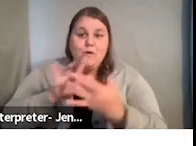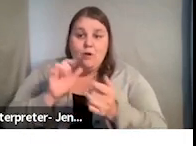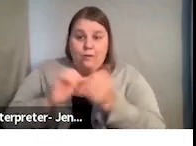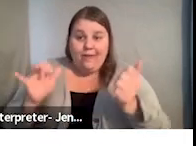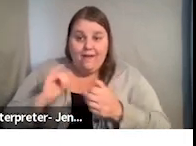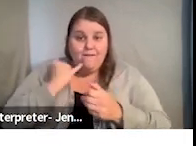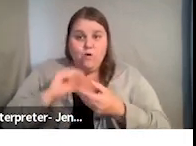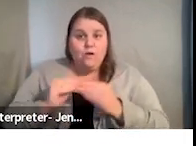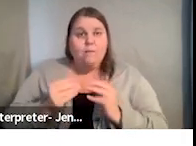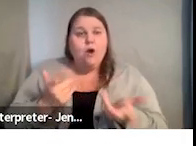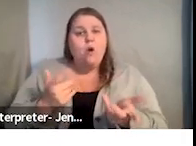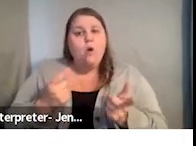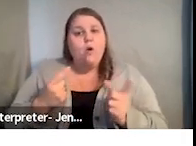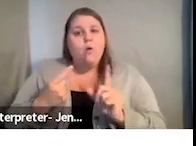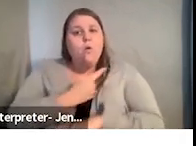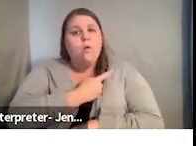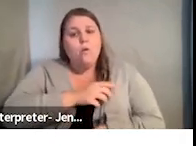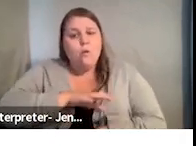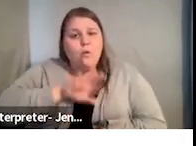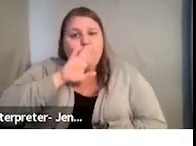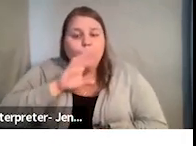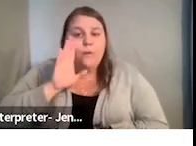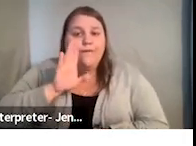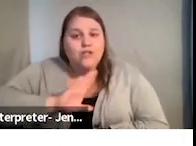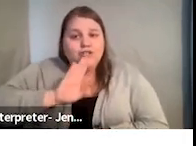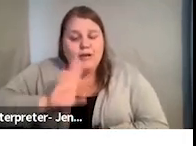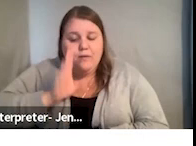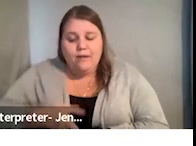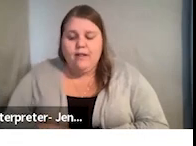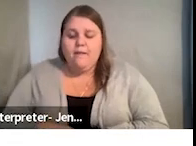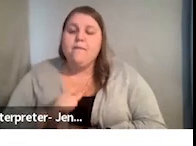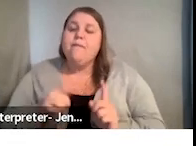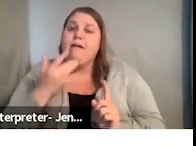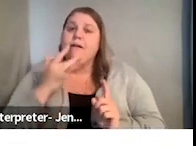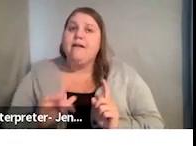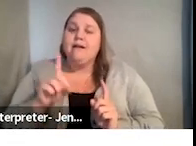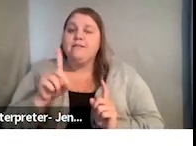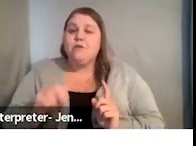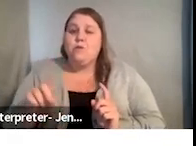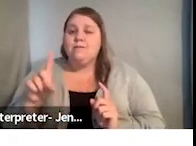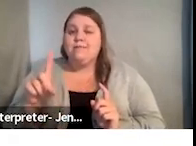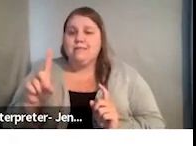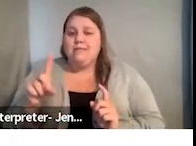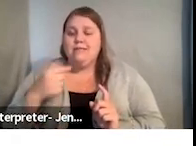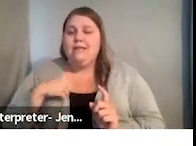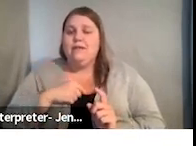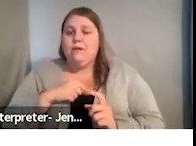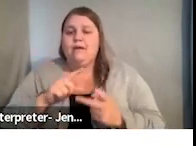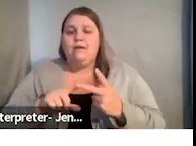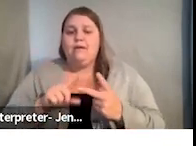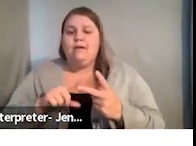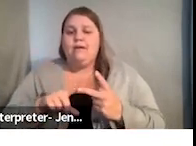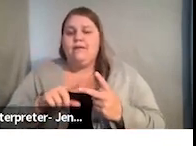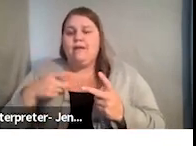would have been way more frustrating. Mhm. We at least are thankful that on the DODD side, and then we also had like